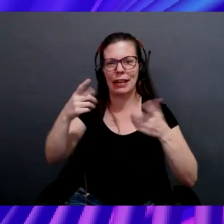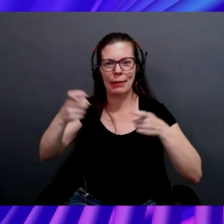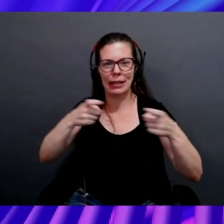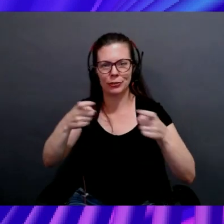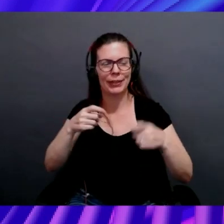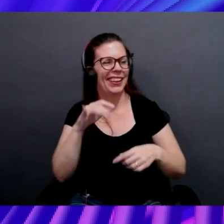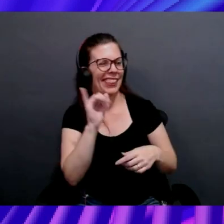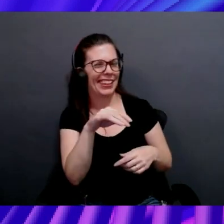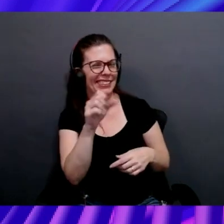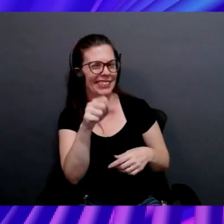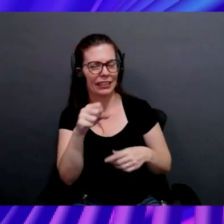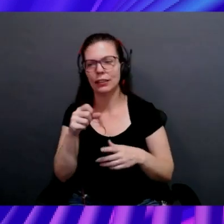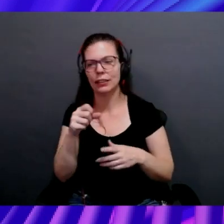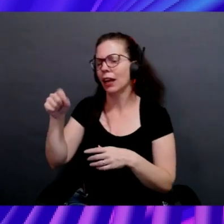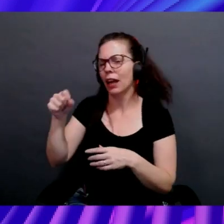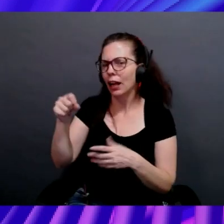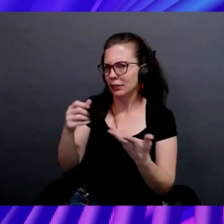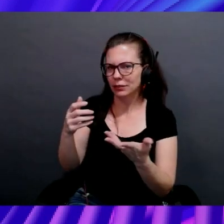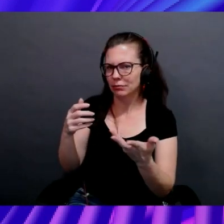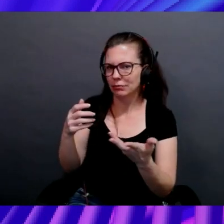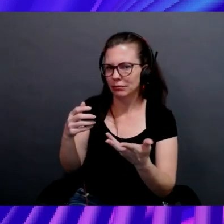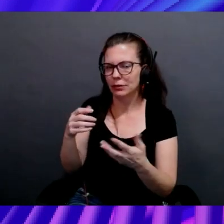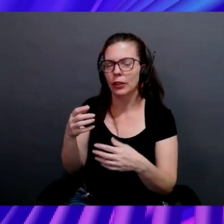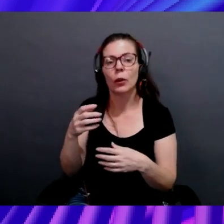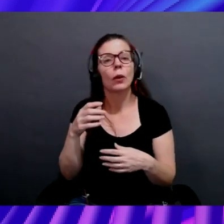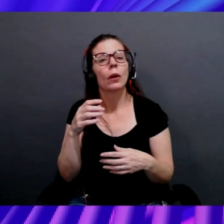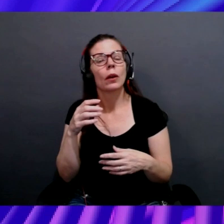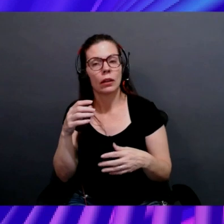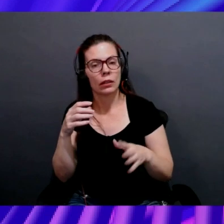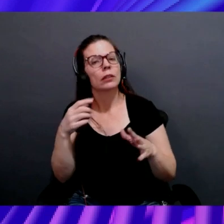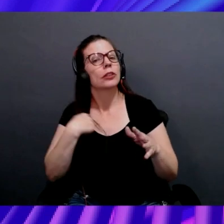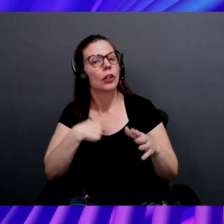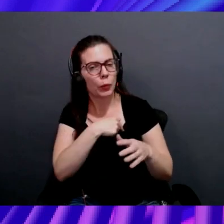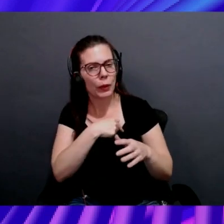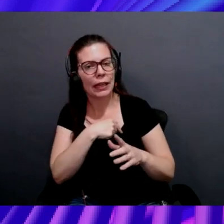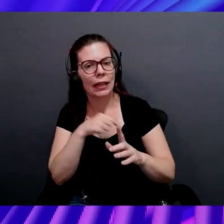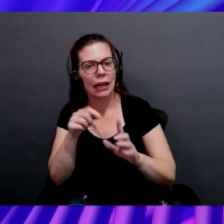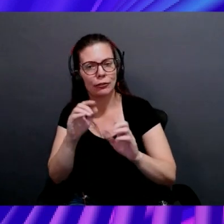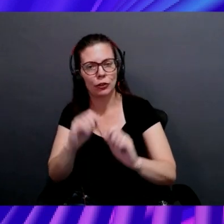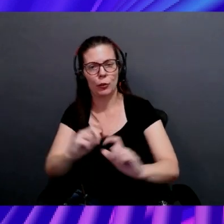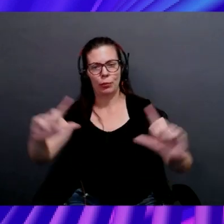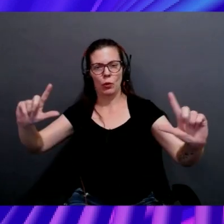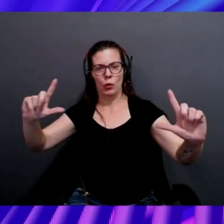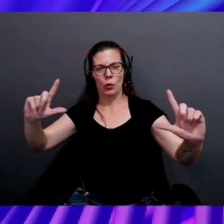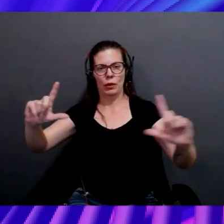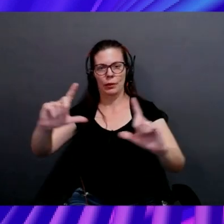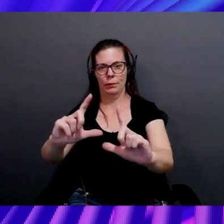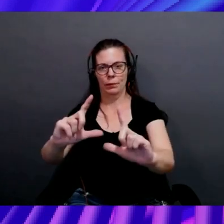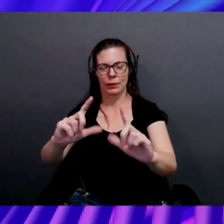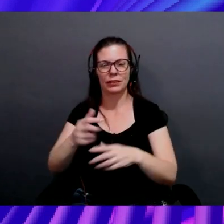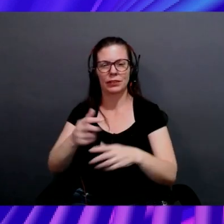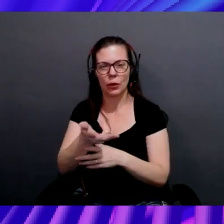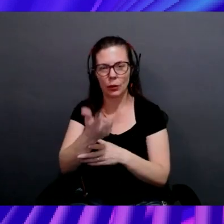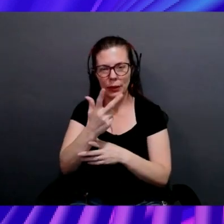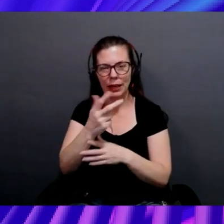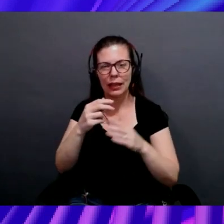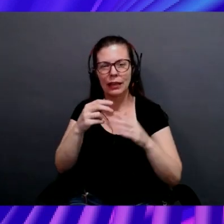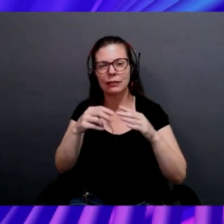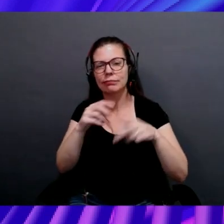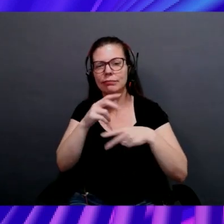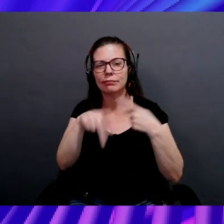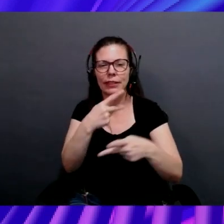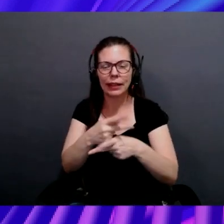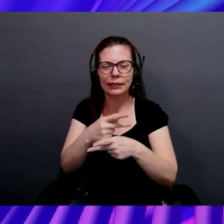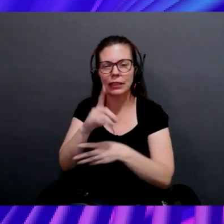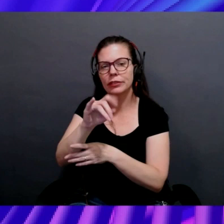Yeah, so for that, we have to pull it back for just a second to the Sure. three basic data types of observability. So it's